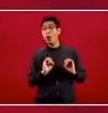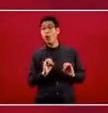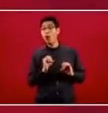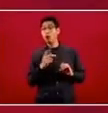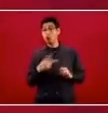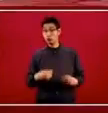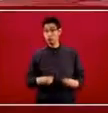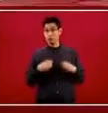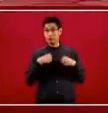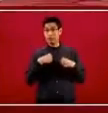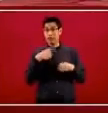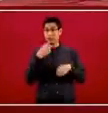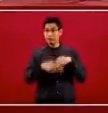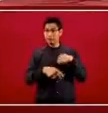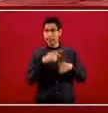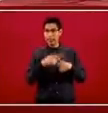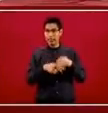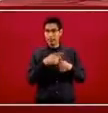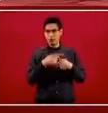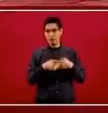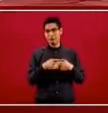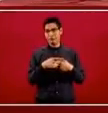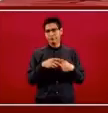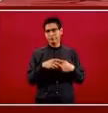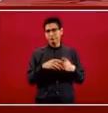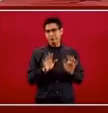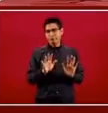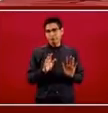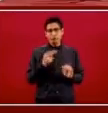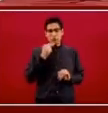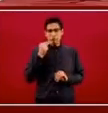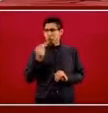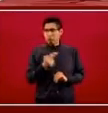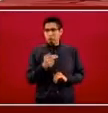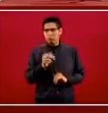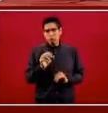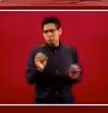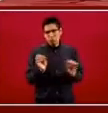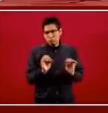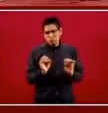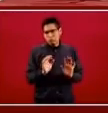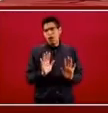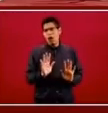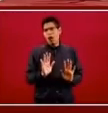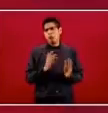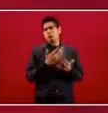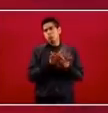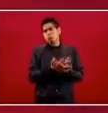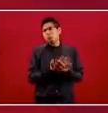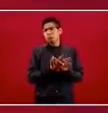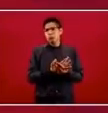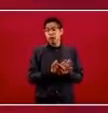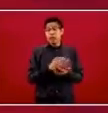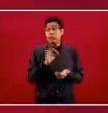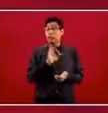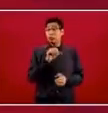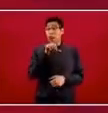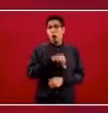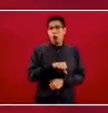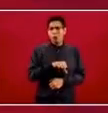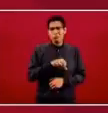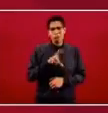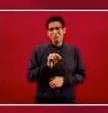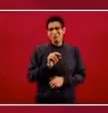you will be affecting the inner structure of the hospital, but always taking care of the patients and making sure you're not affecting